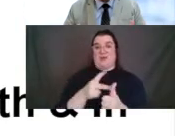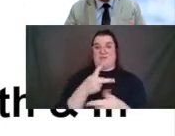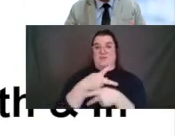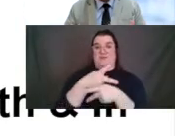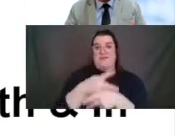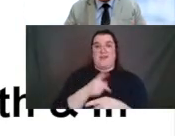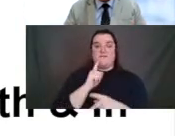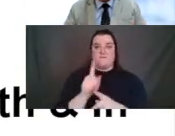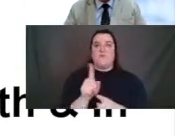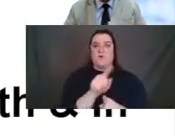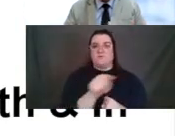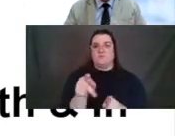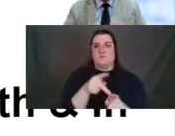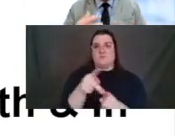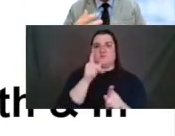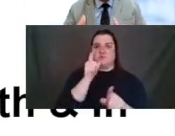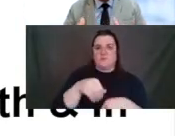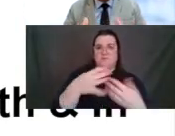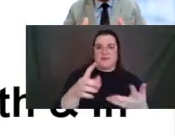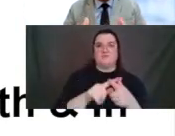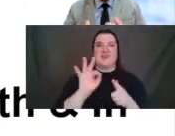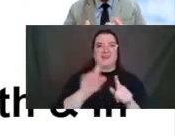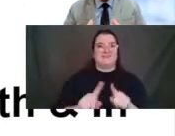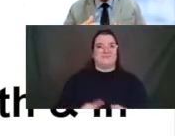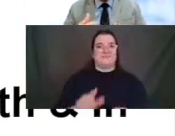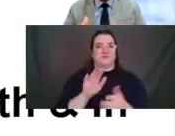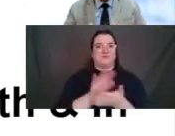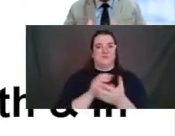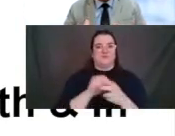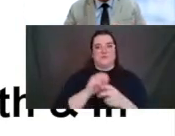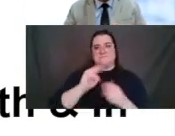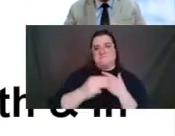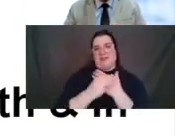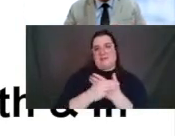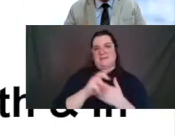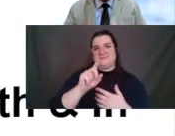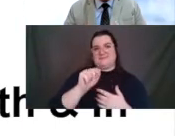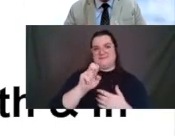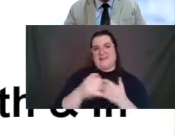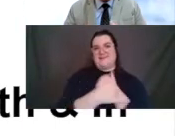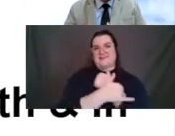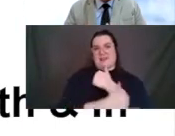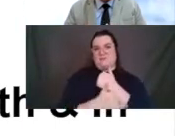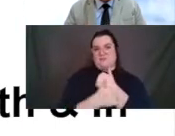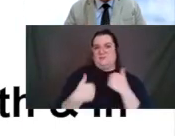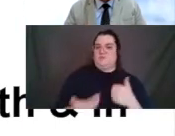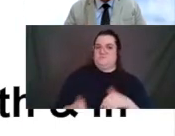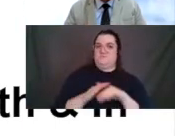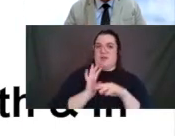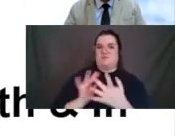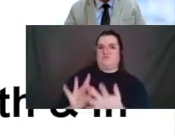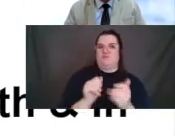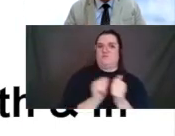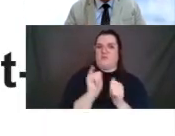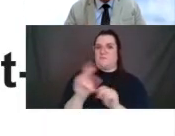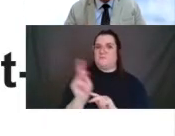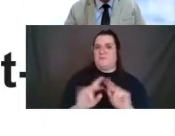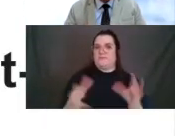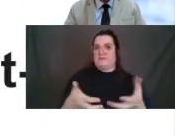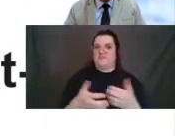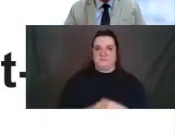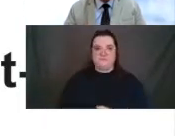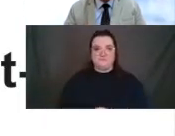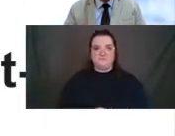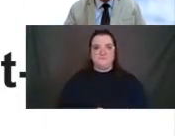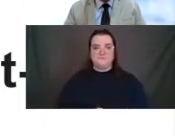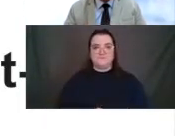different schools in Miami-Dade County. So we use telehealth as a way of increasing reach with that population. Next slide.